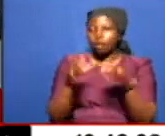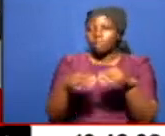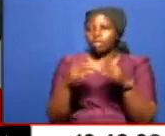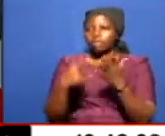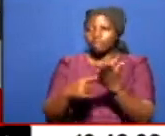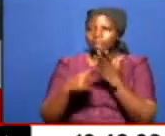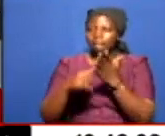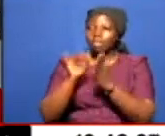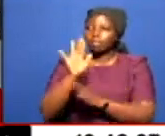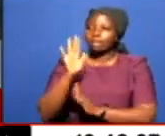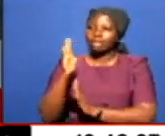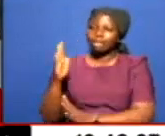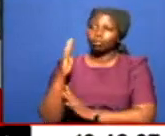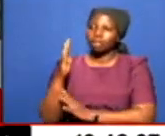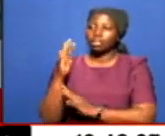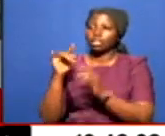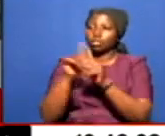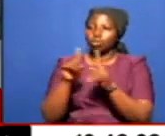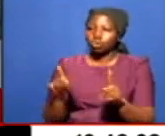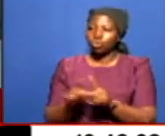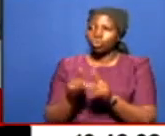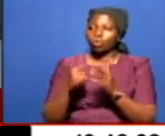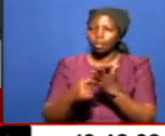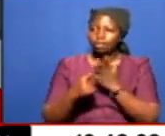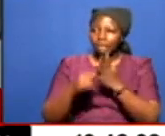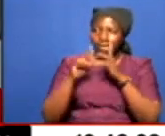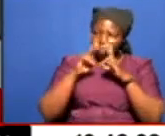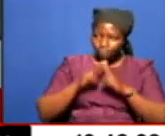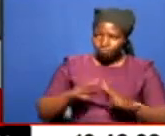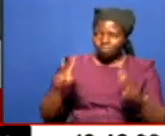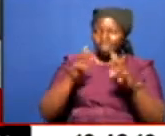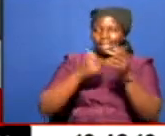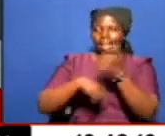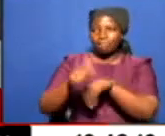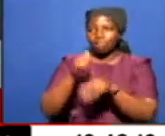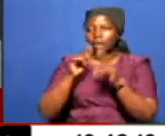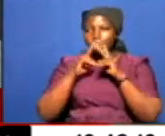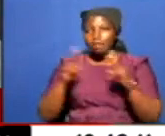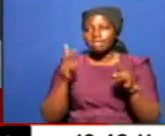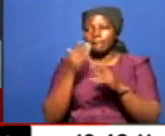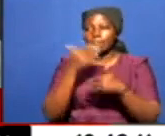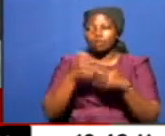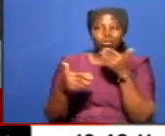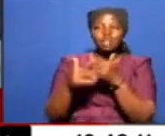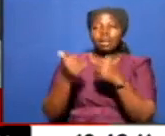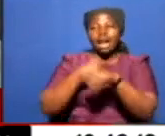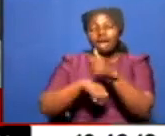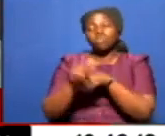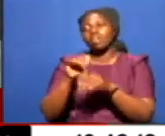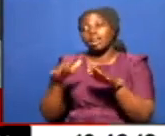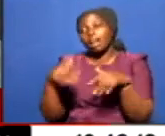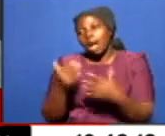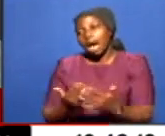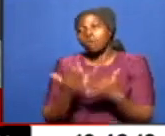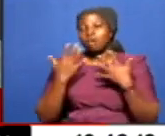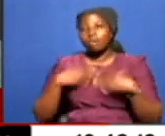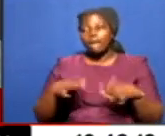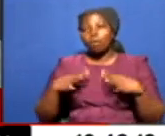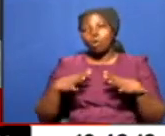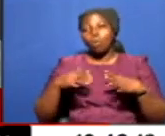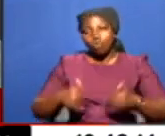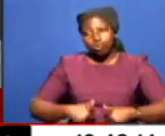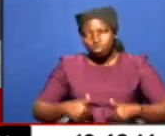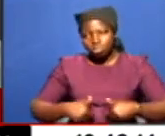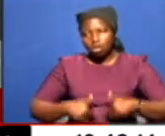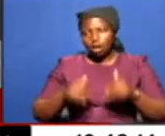and peace mechanisms or peace building mechanisms, and how the citizens or young people can be able